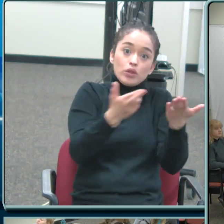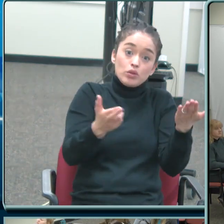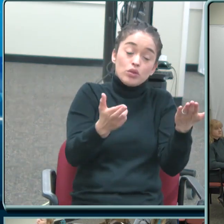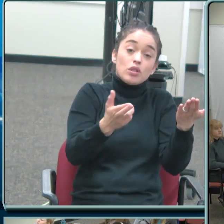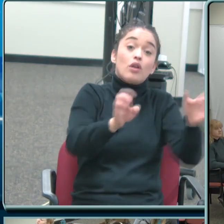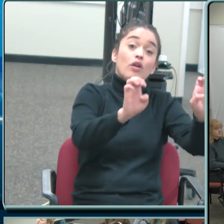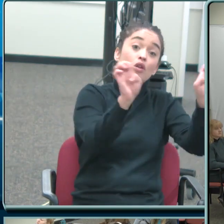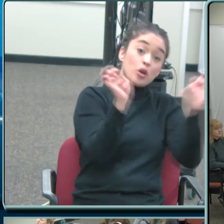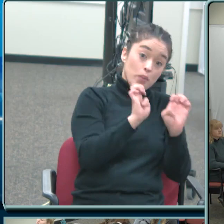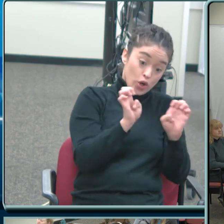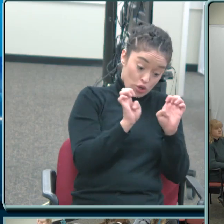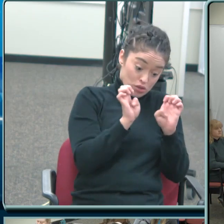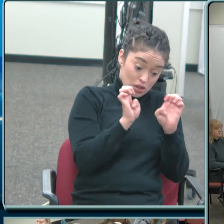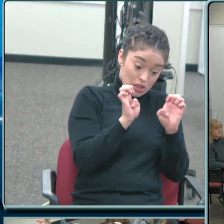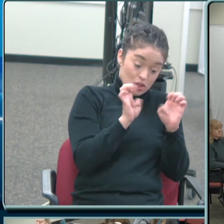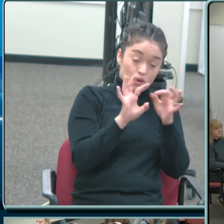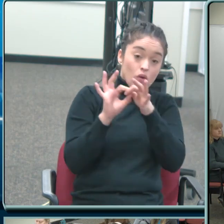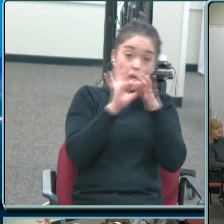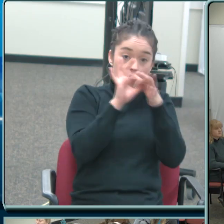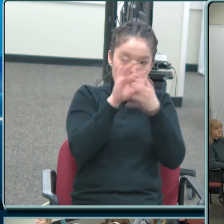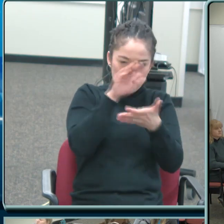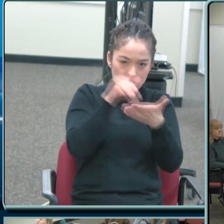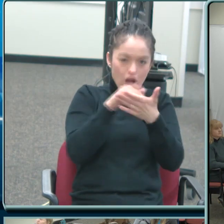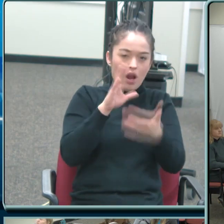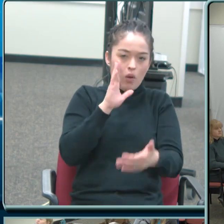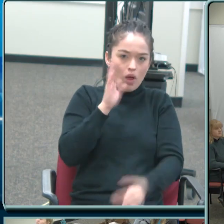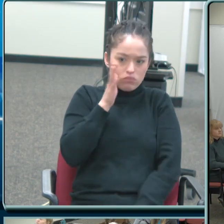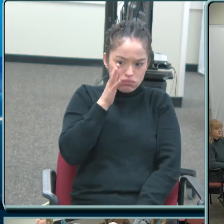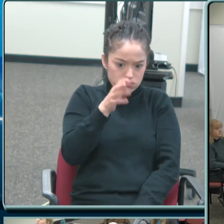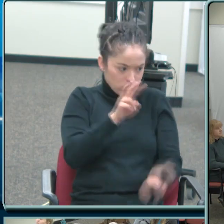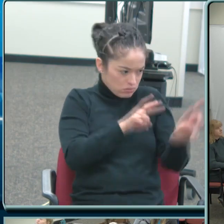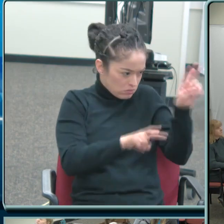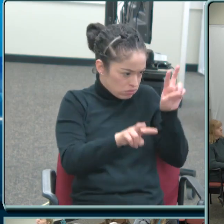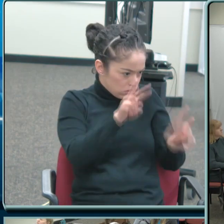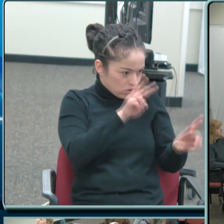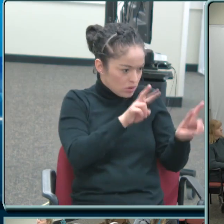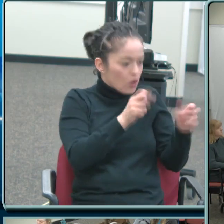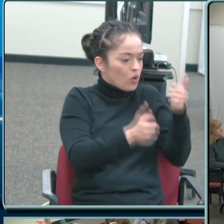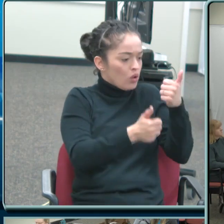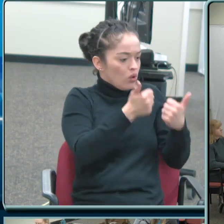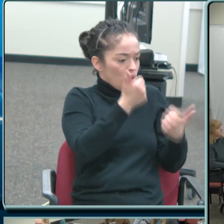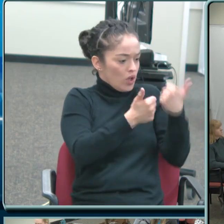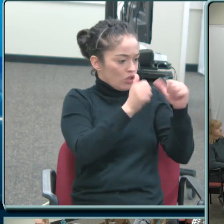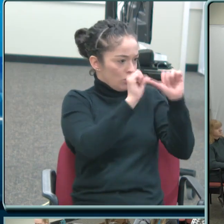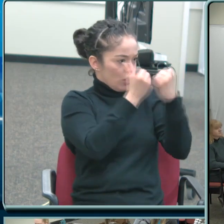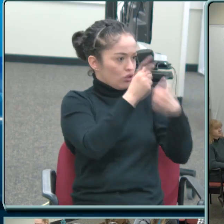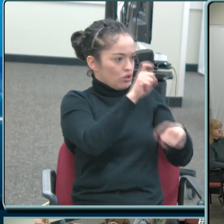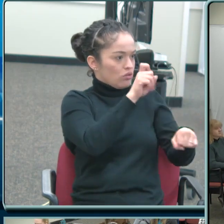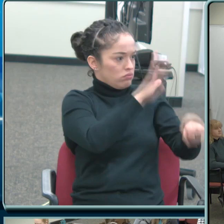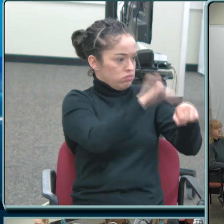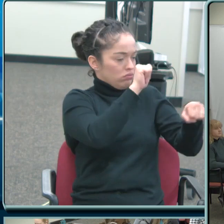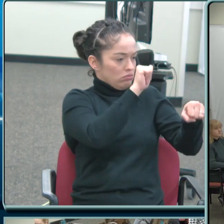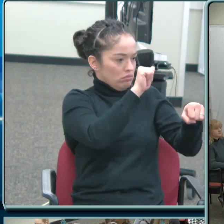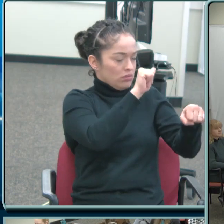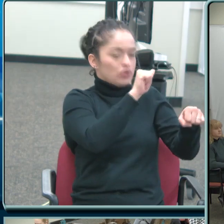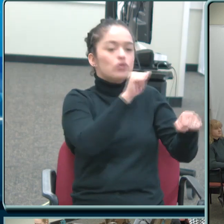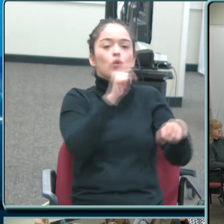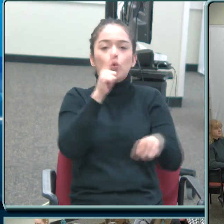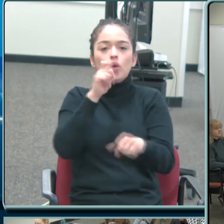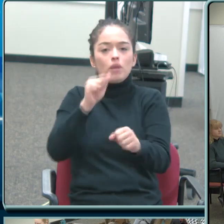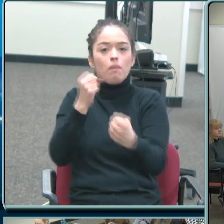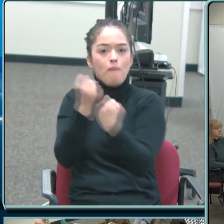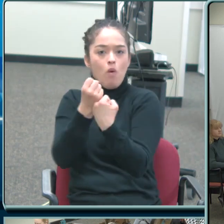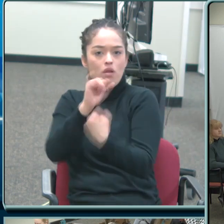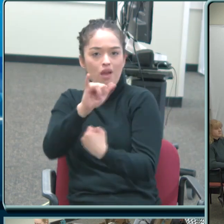The Emergency Management Coordination Center will determine which agency should be activated based on the slide I just showed you previously to